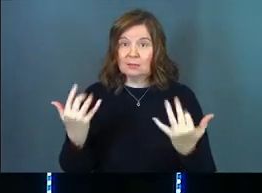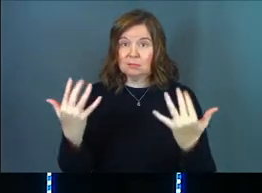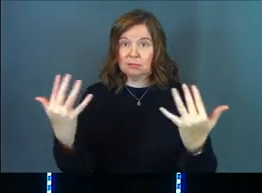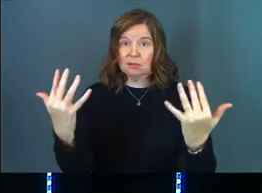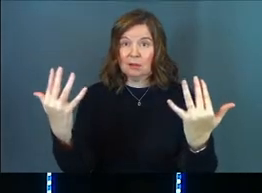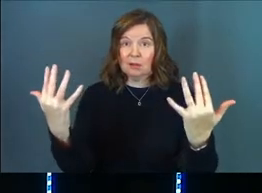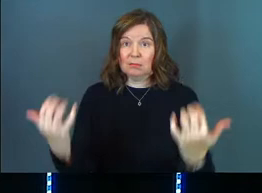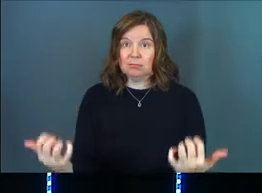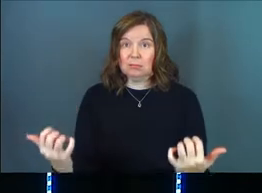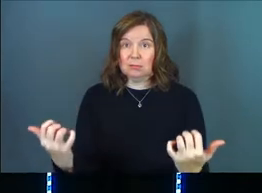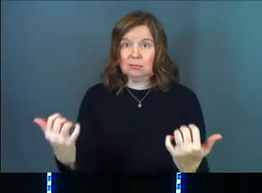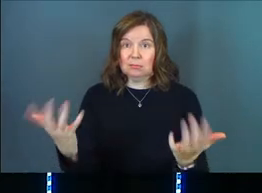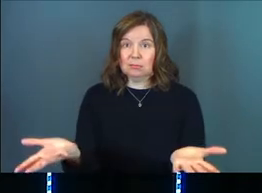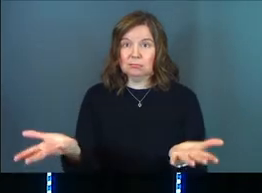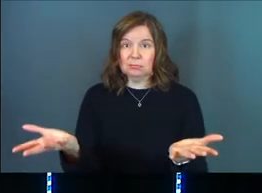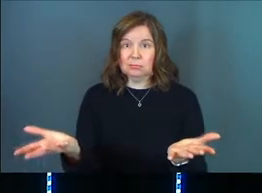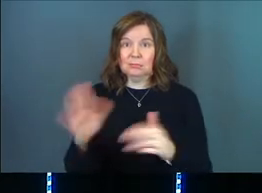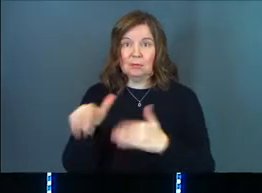all fall to the ground.